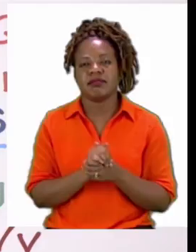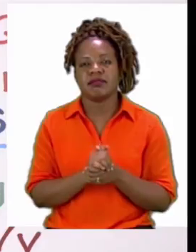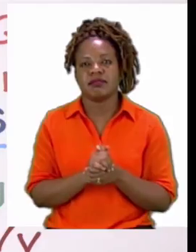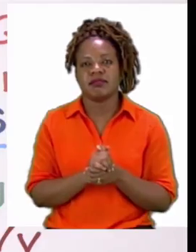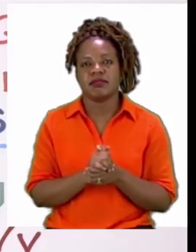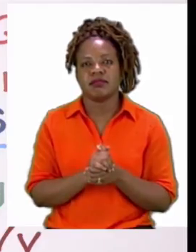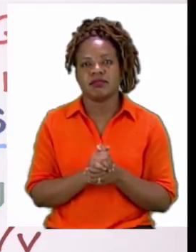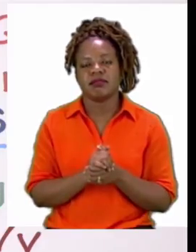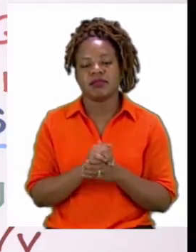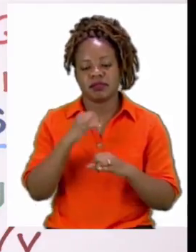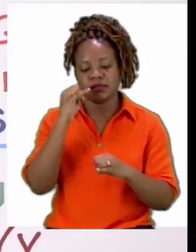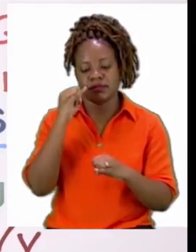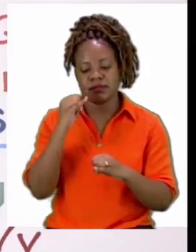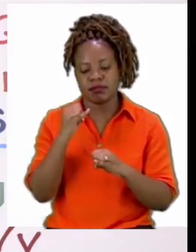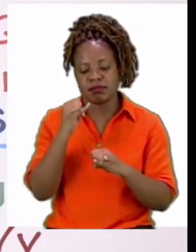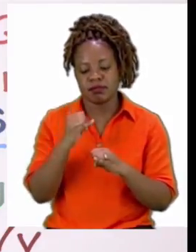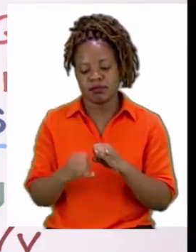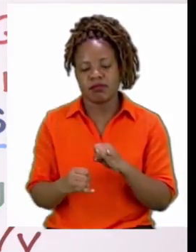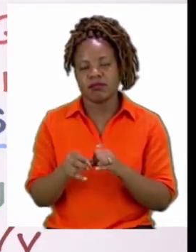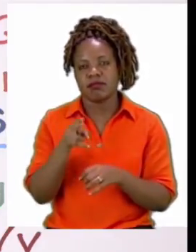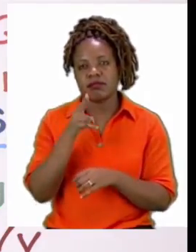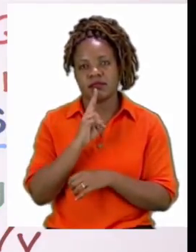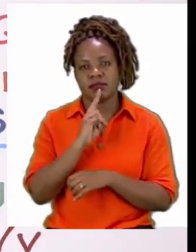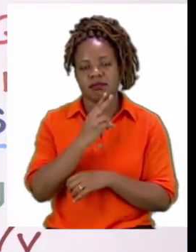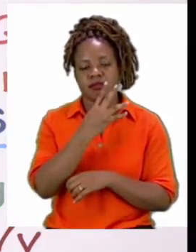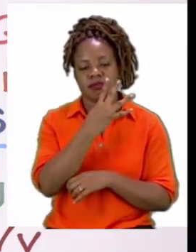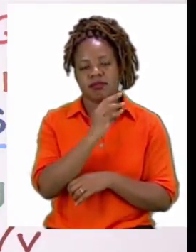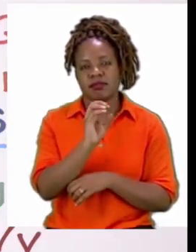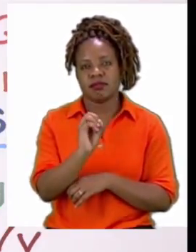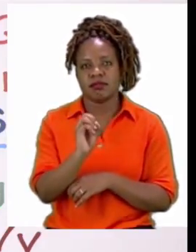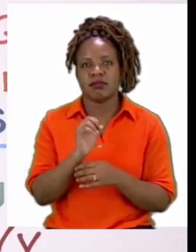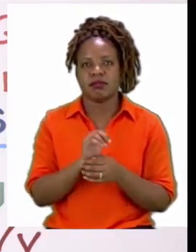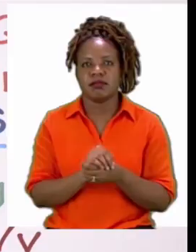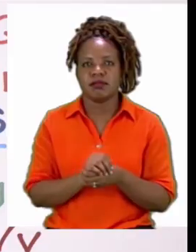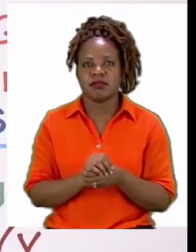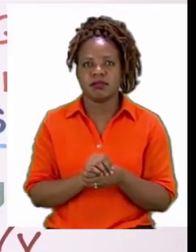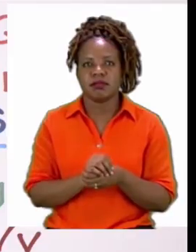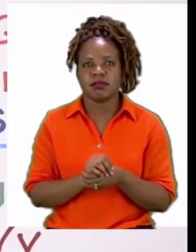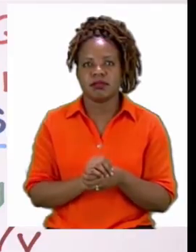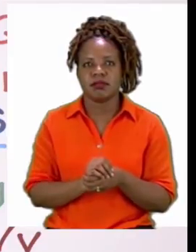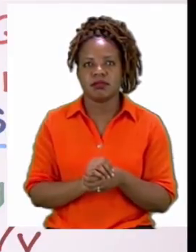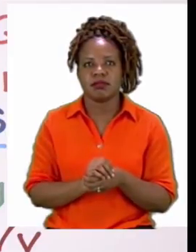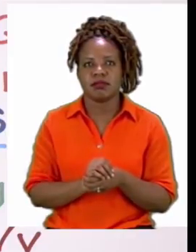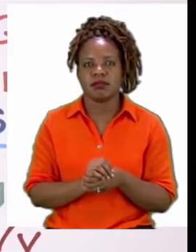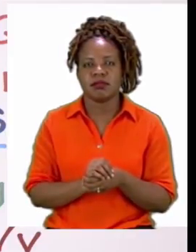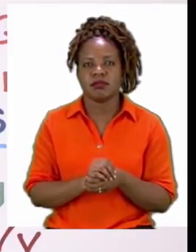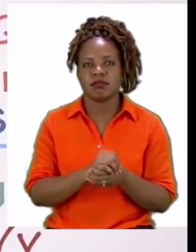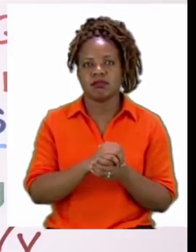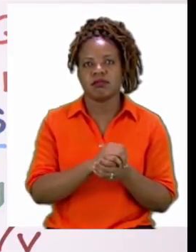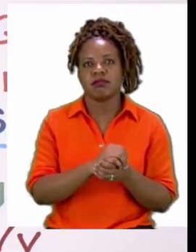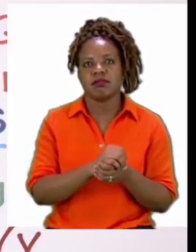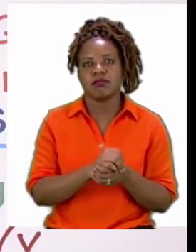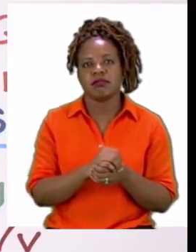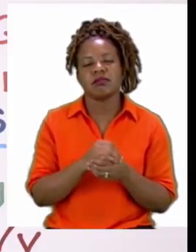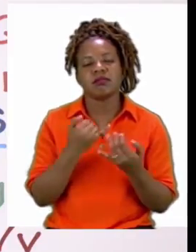means that our total is 40 and our sum is complete. So now